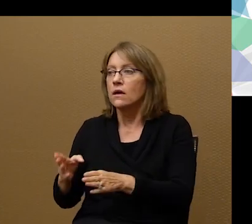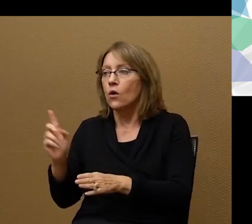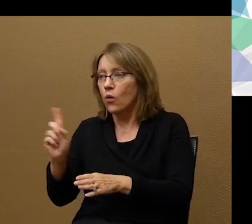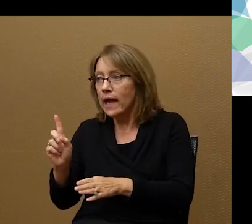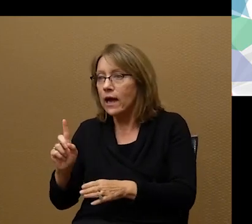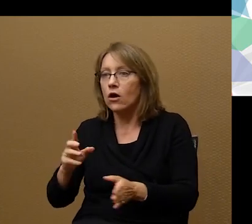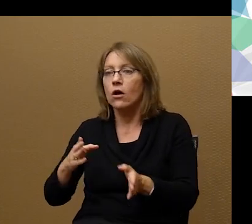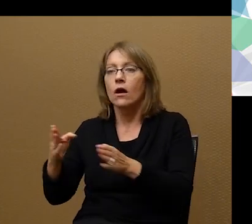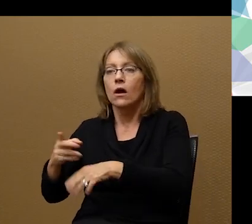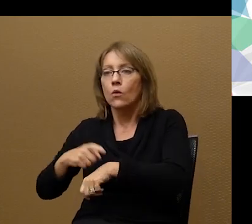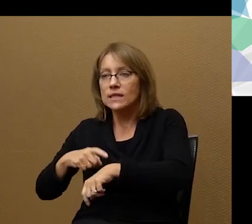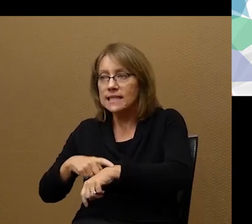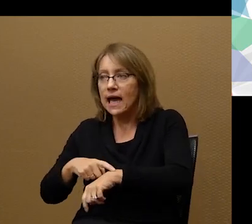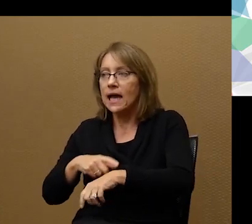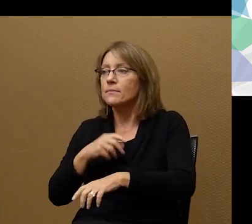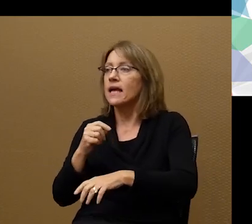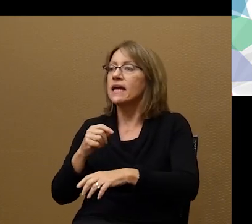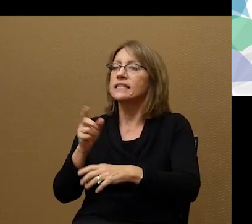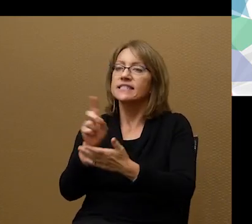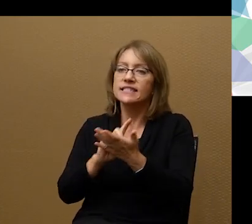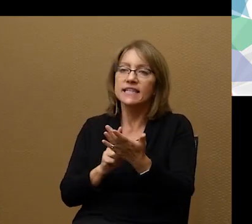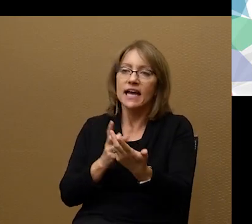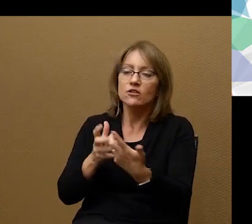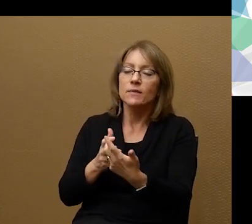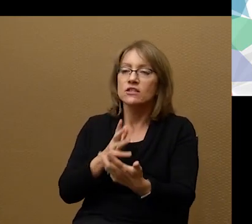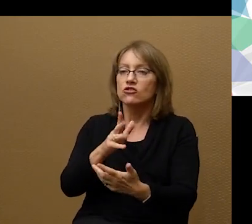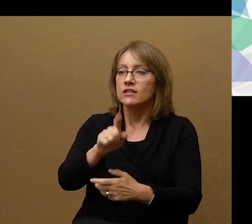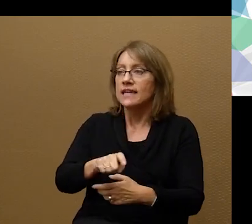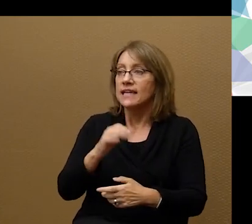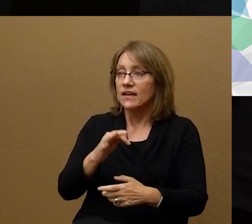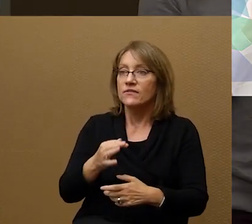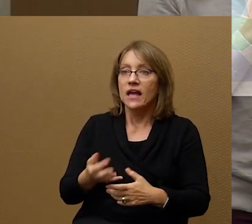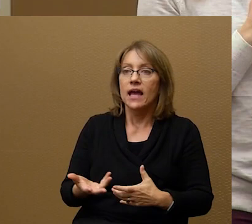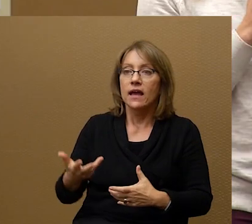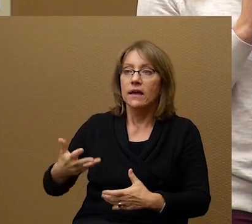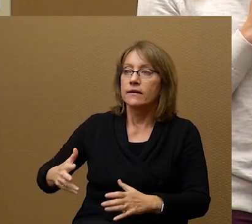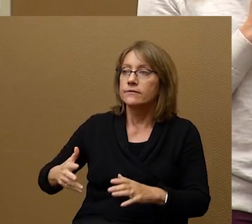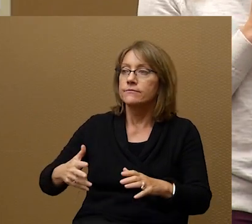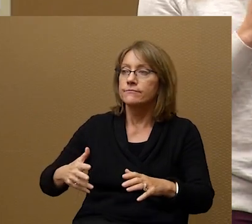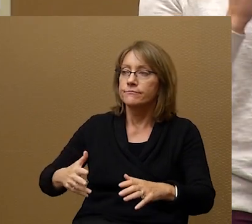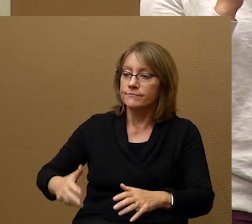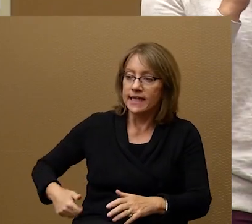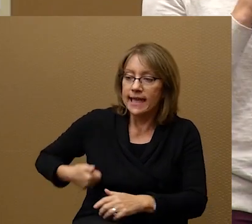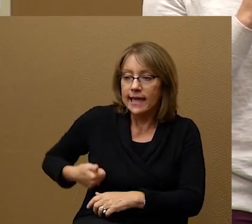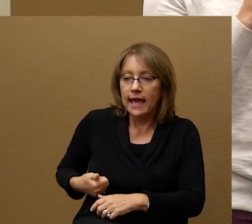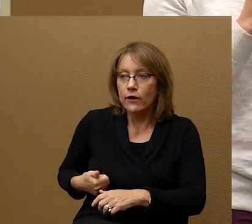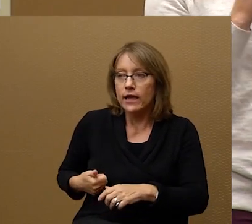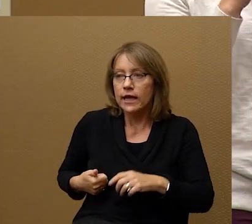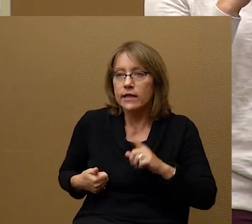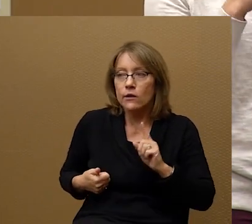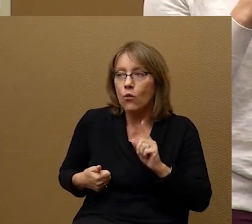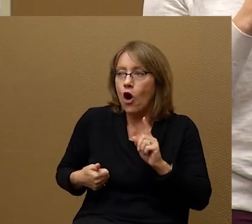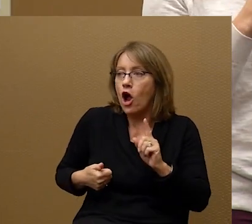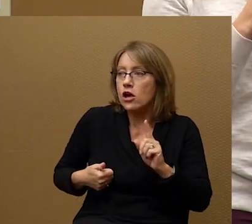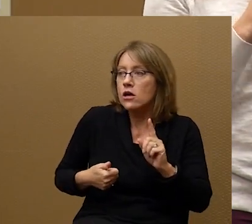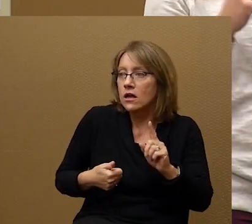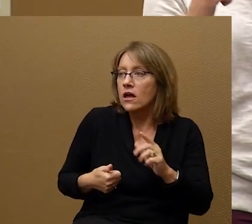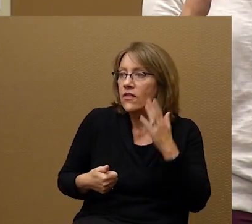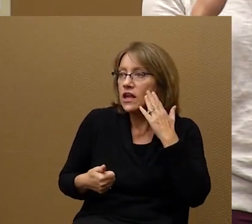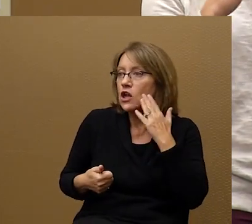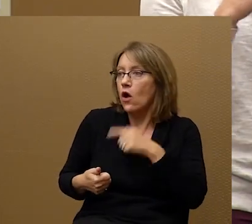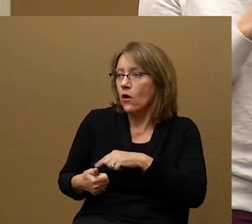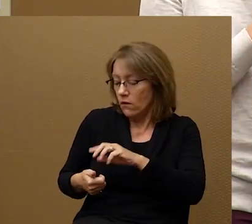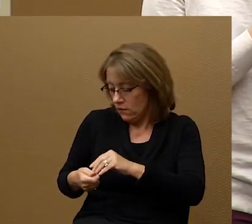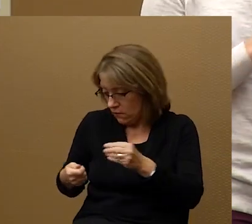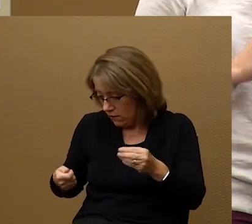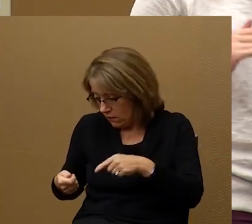match the individual needs. So if they're carrying their schedule with them, that is their schedule. And they know that I go